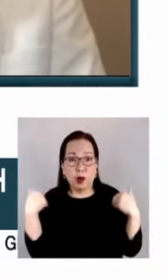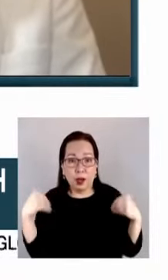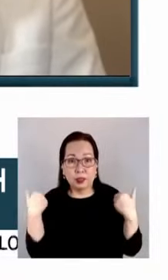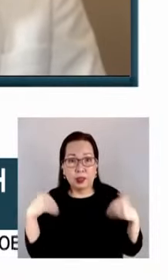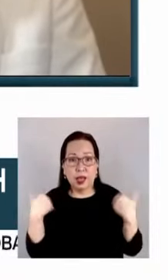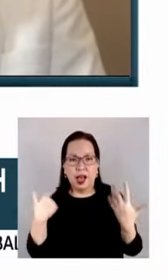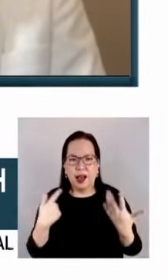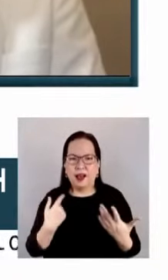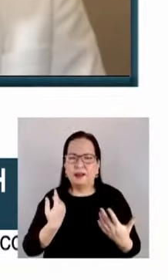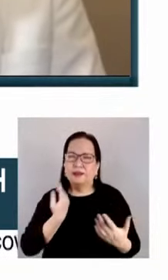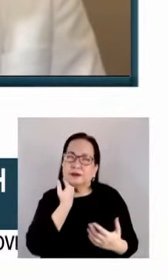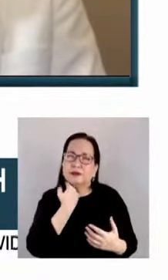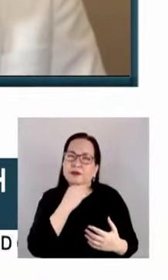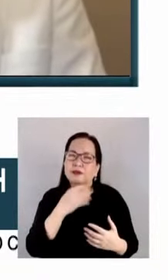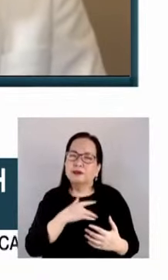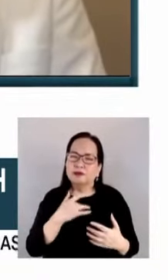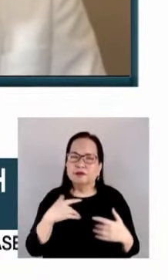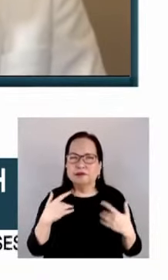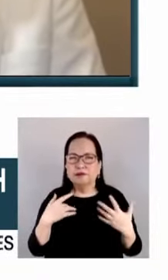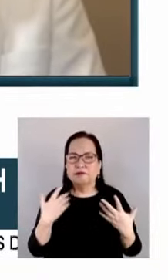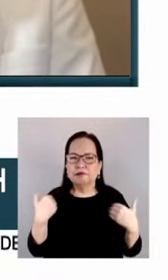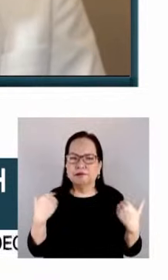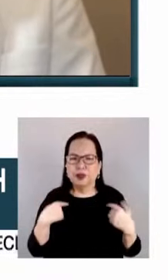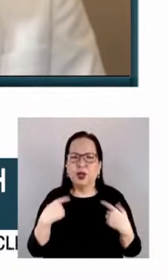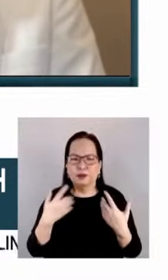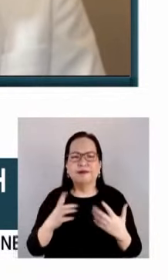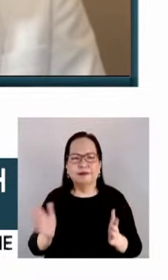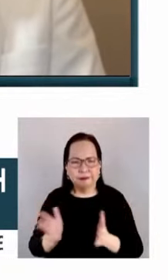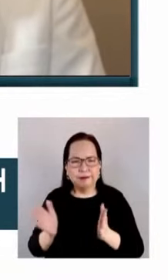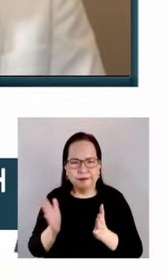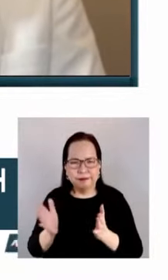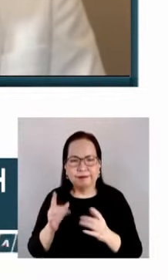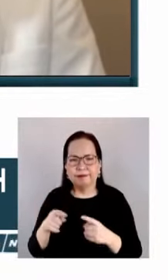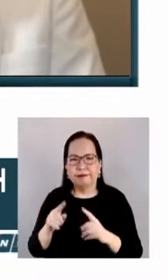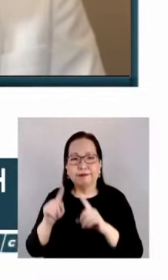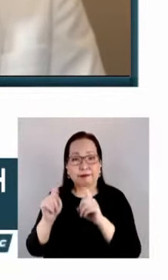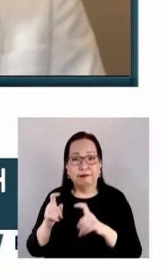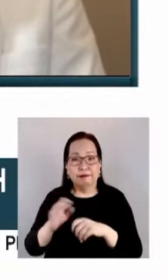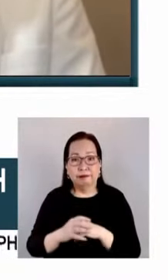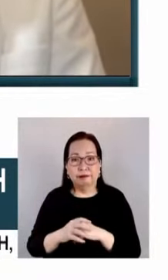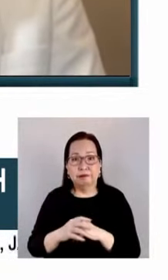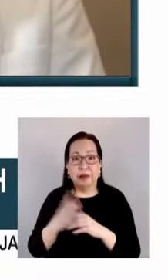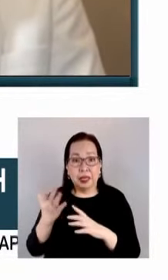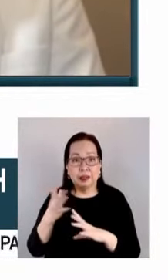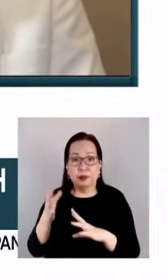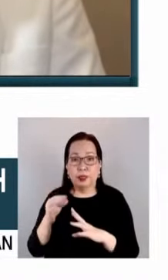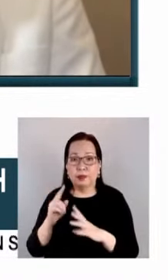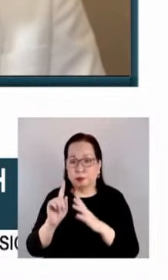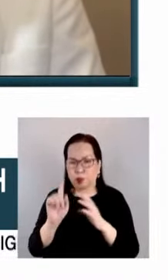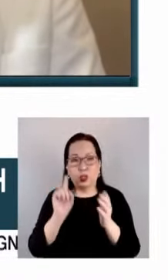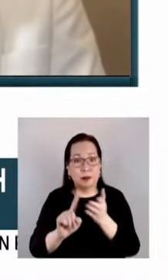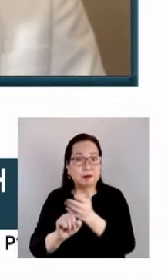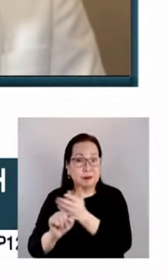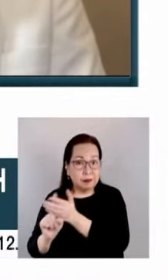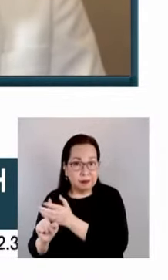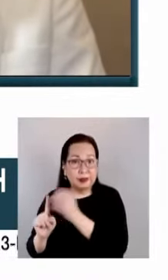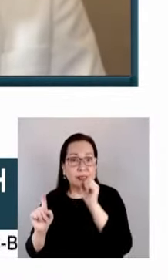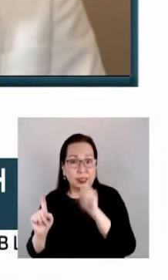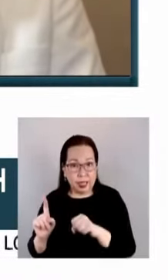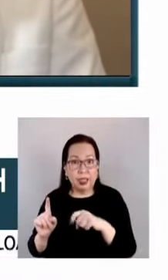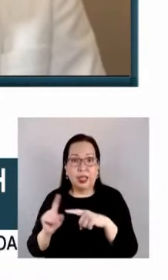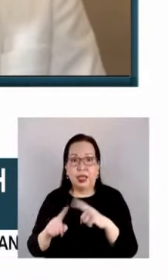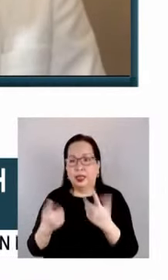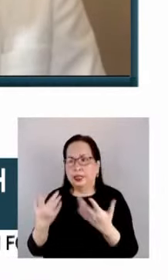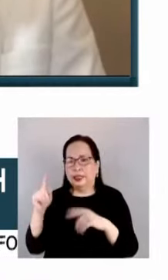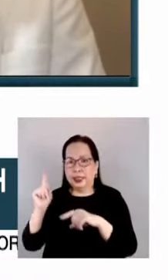symptoms, we still encourage them to do the test, because if we know that they have COVID, they can be isolated and they are less